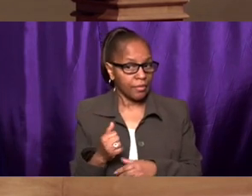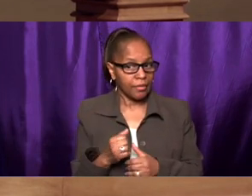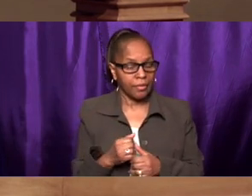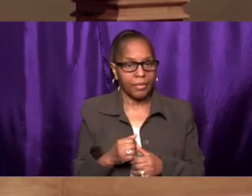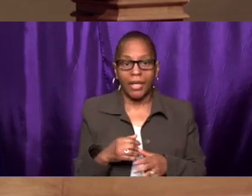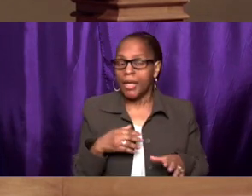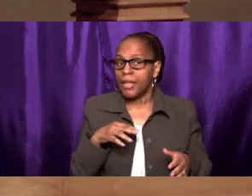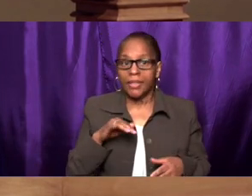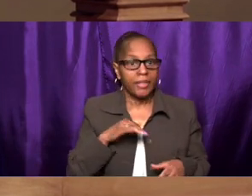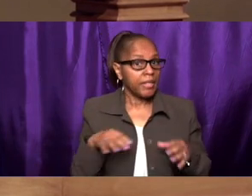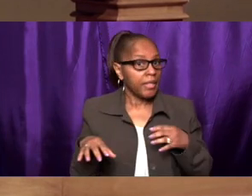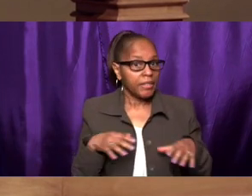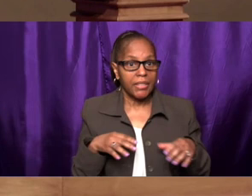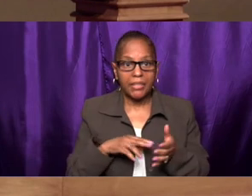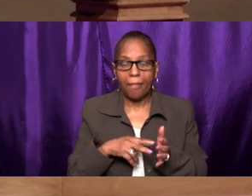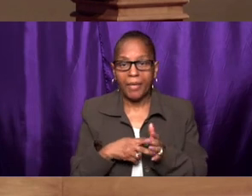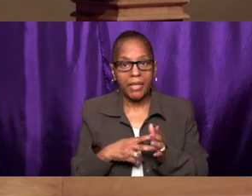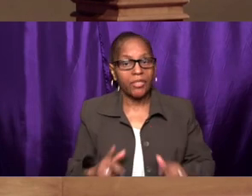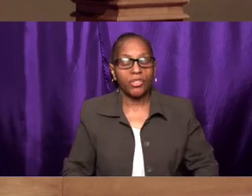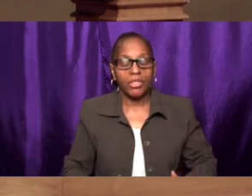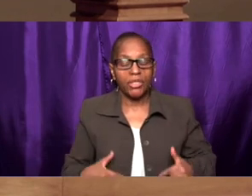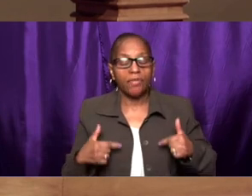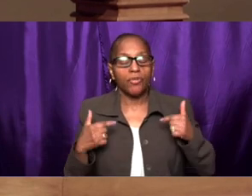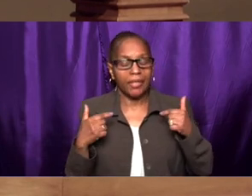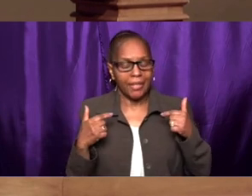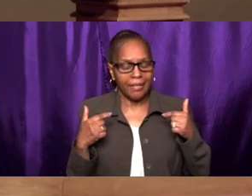But that doesn't mean that you live your life